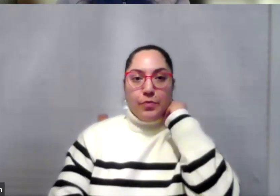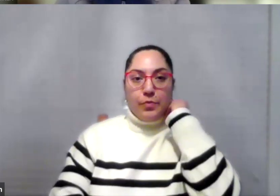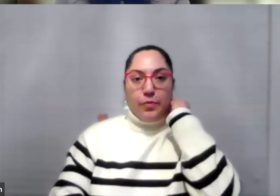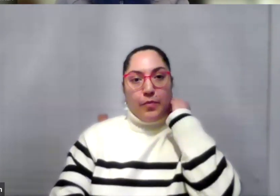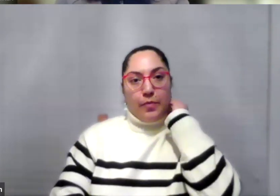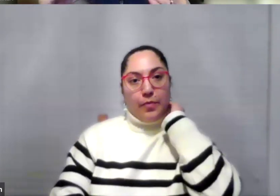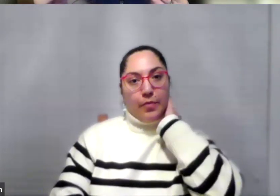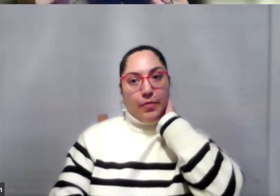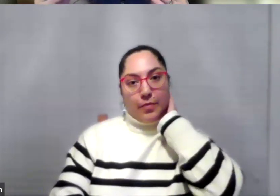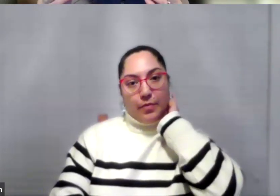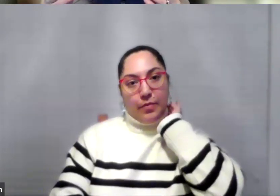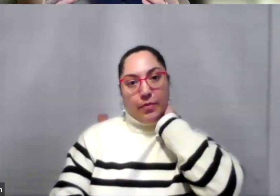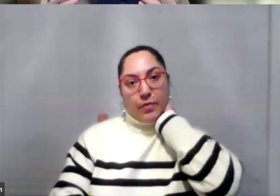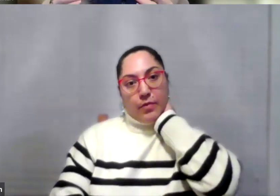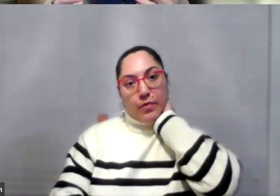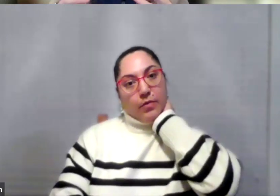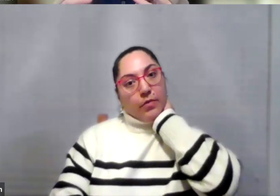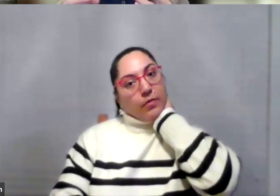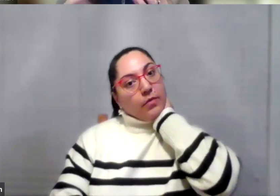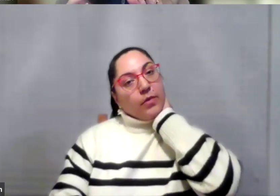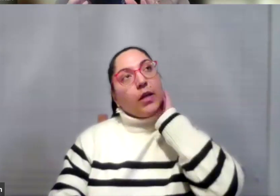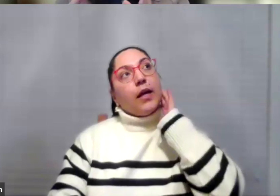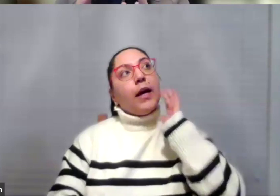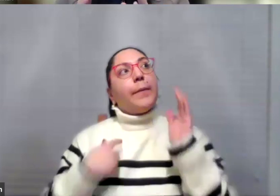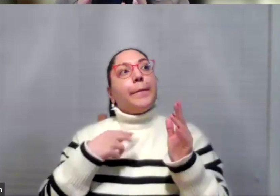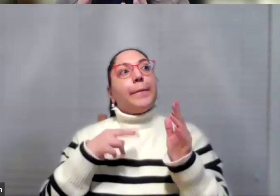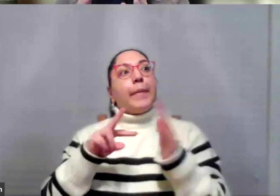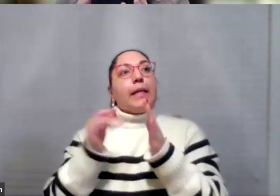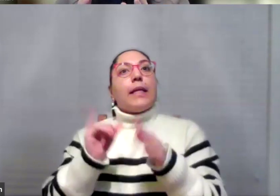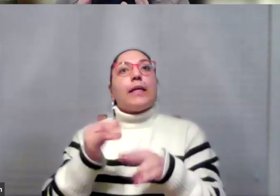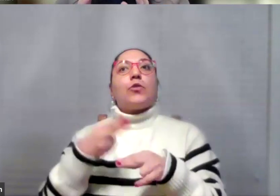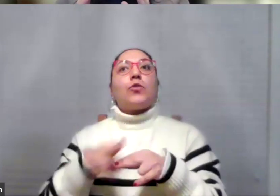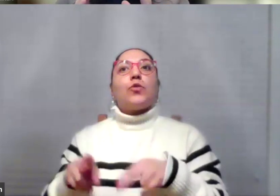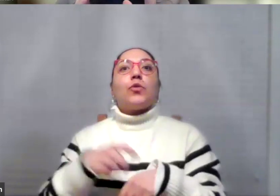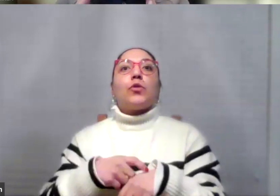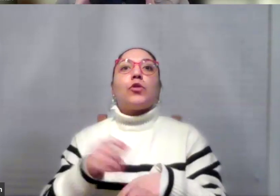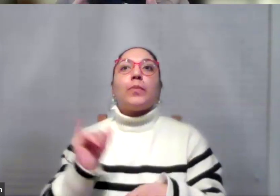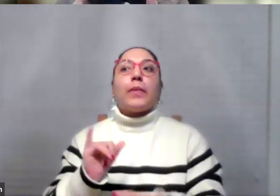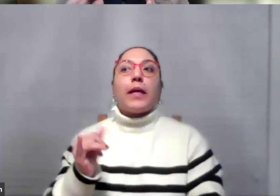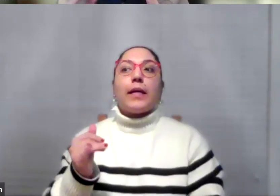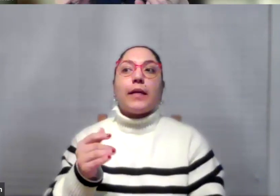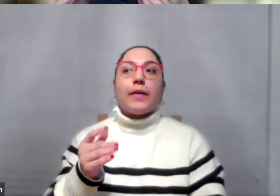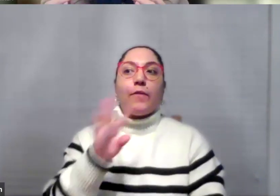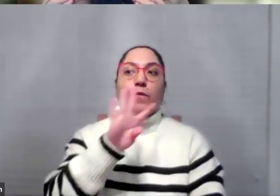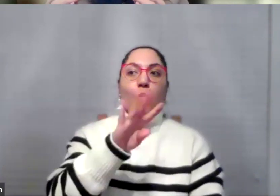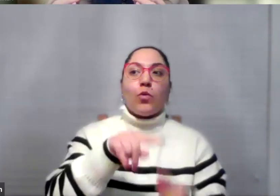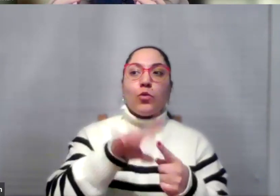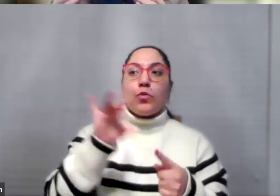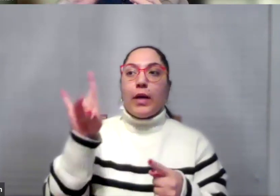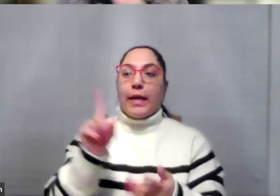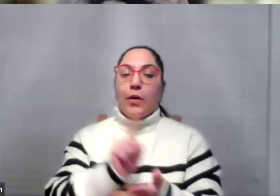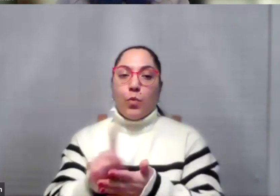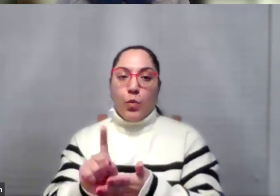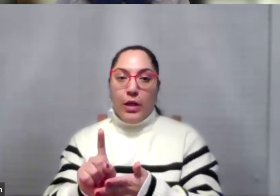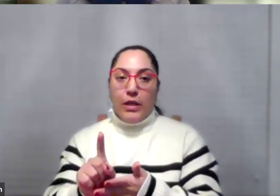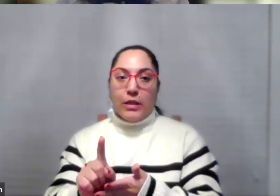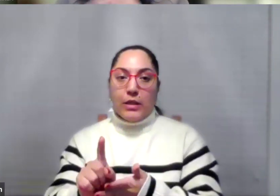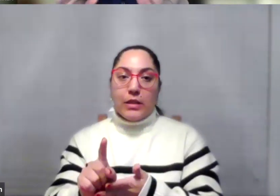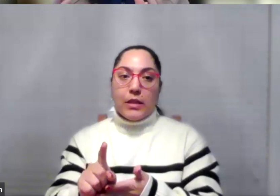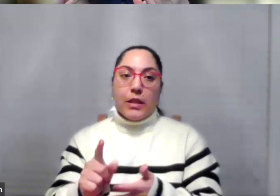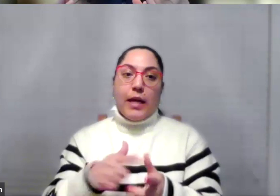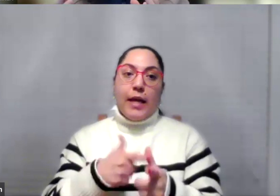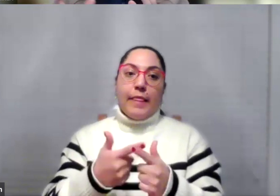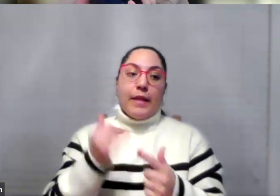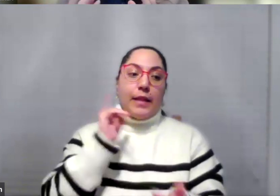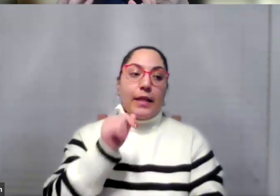are. Sometimes they But are. I mean, short term, it's like our crisis services maybe for 4 to 8 weeks at the particular crisis. And